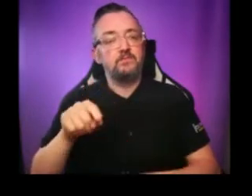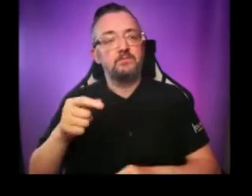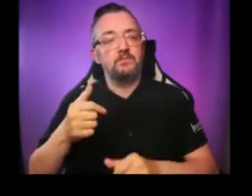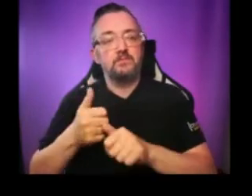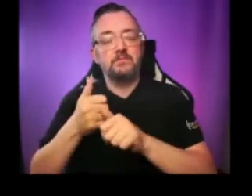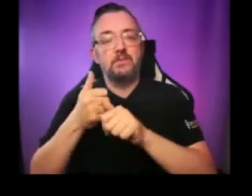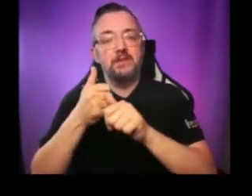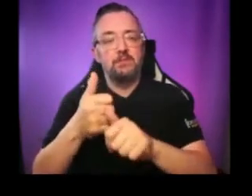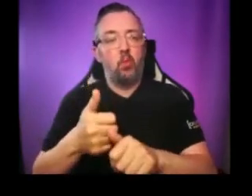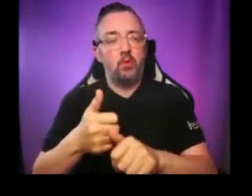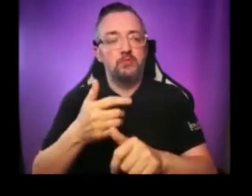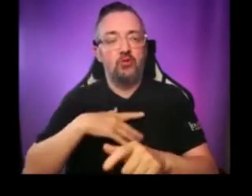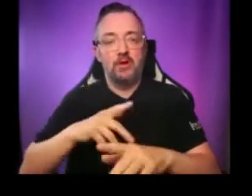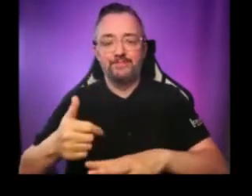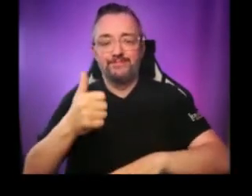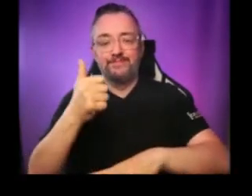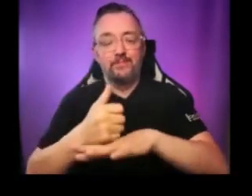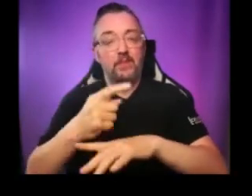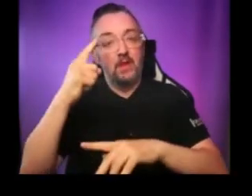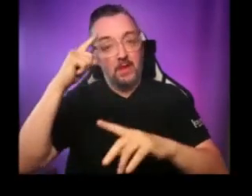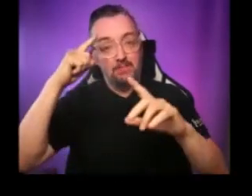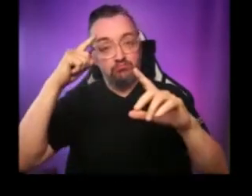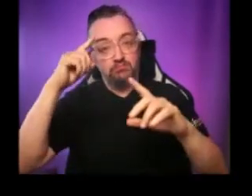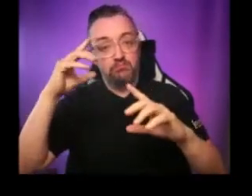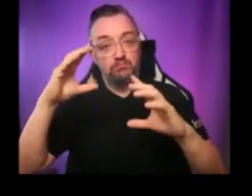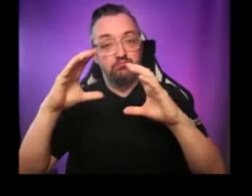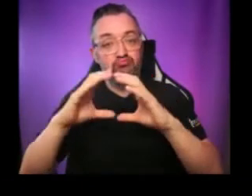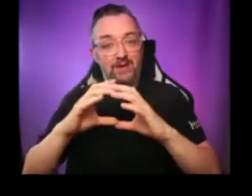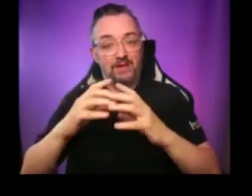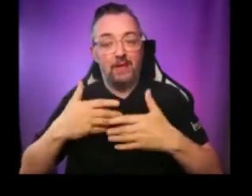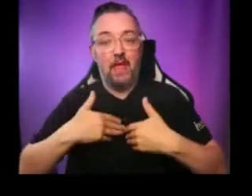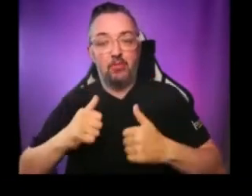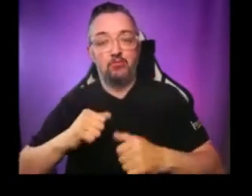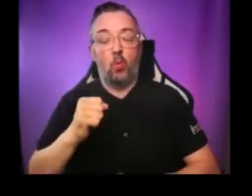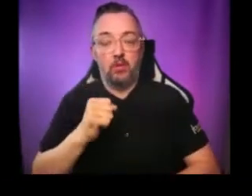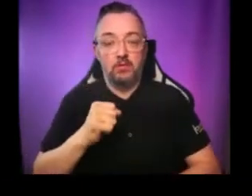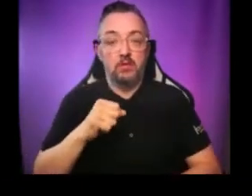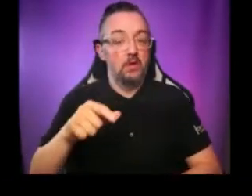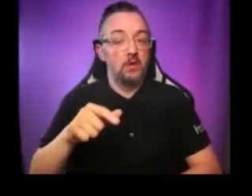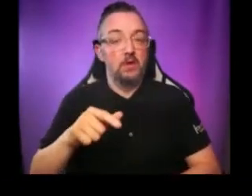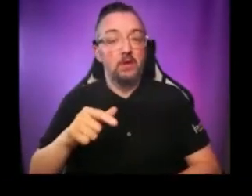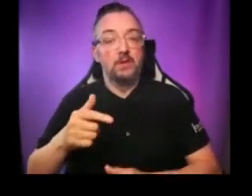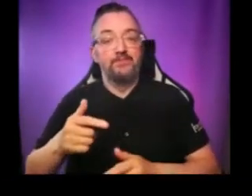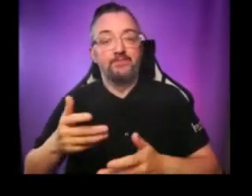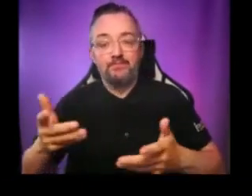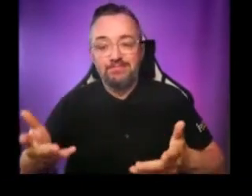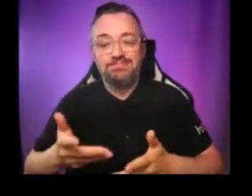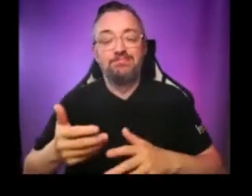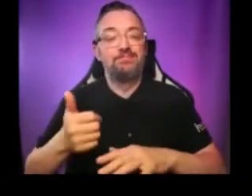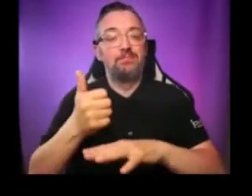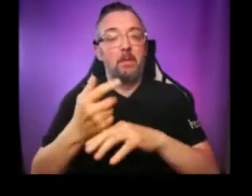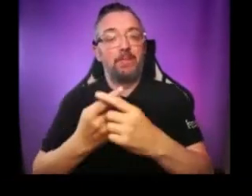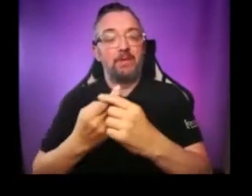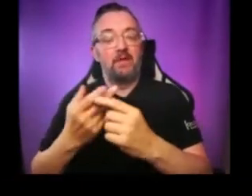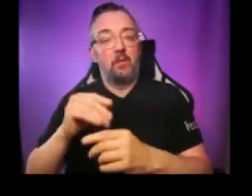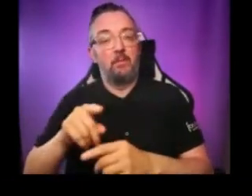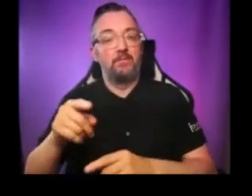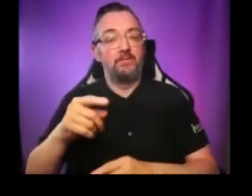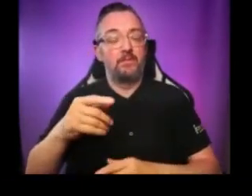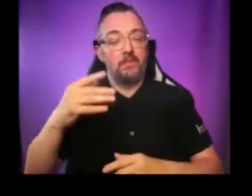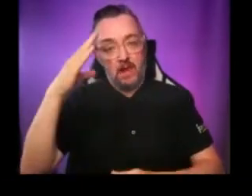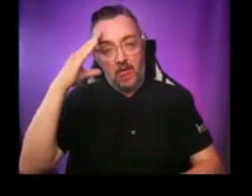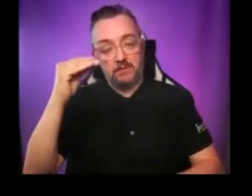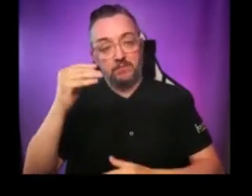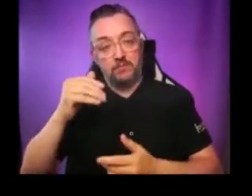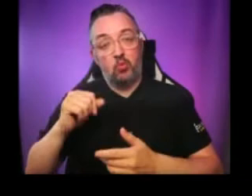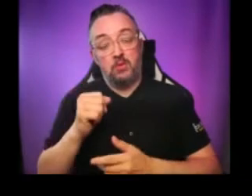to establish Brain Health Scotland. And that's a partnership that's hosted by Alzheimer Scotland, and we make a significant contribution, but the main funding